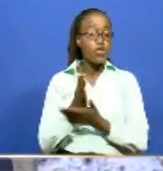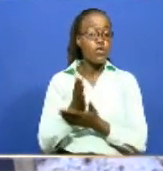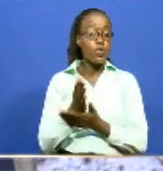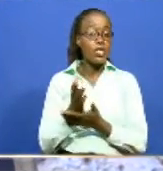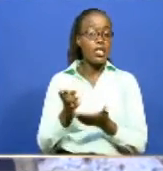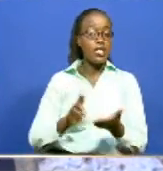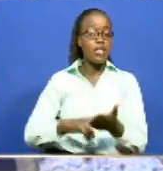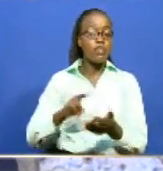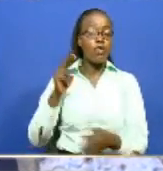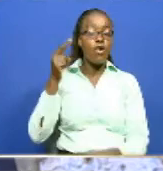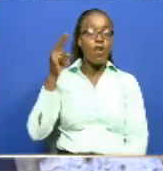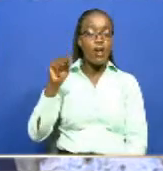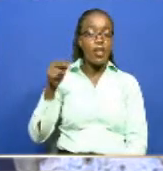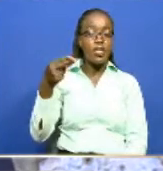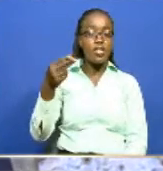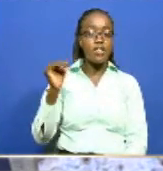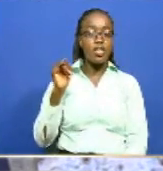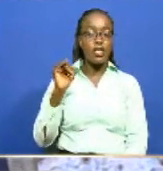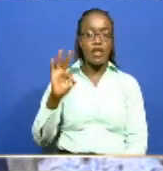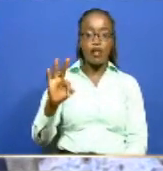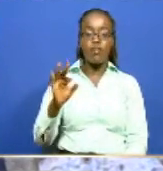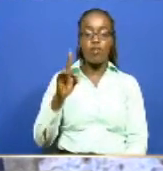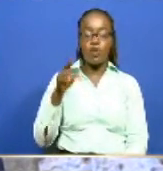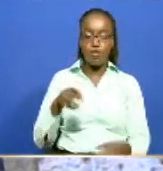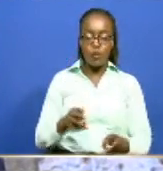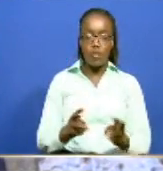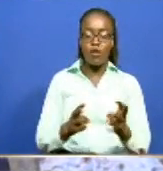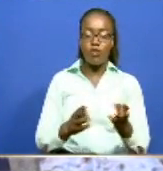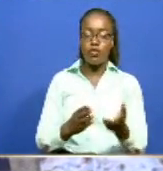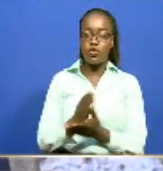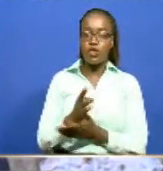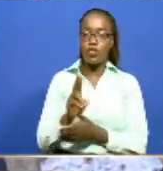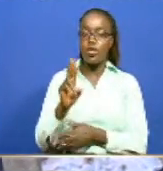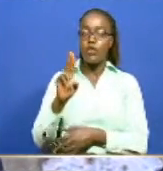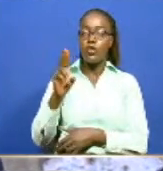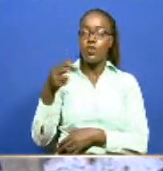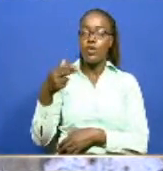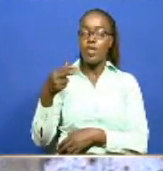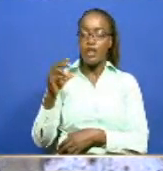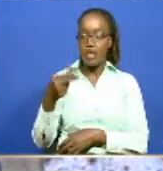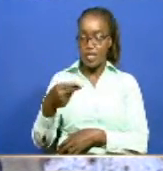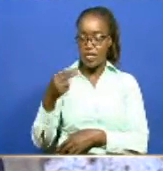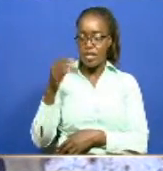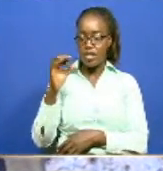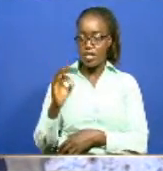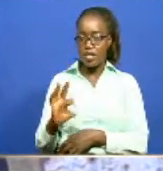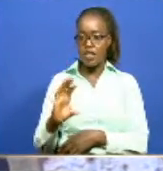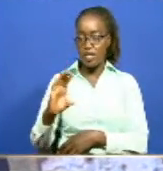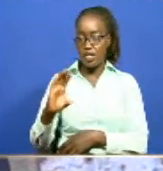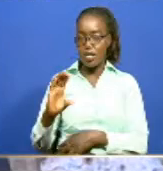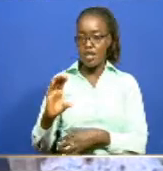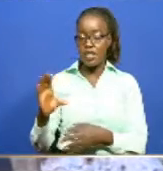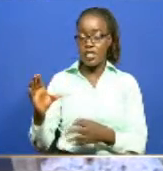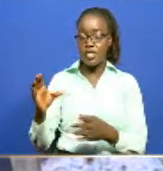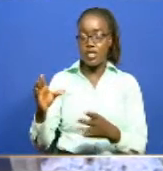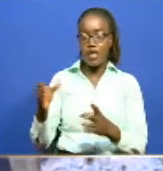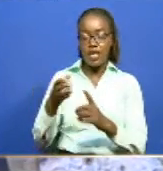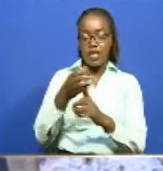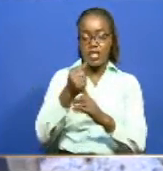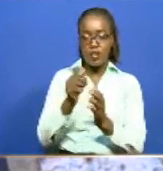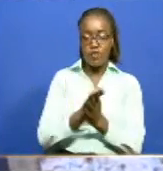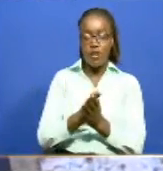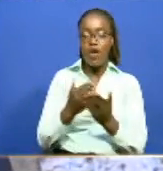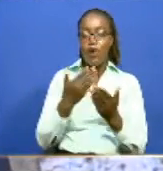Hospital Insurance Fund, is one way of ensuring that UHC is realized. So I want to thank all our